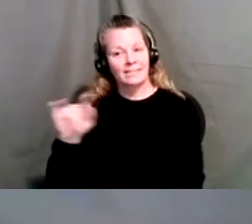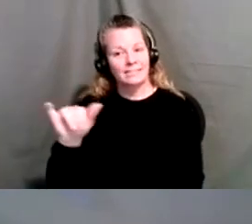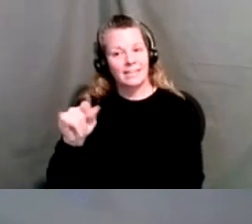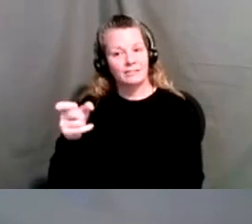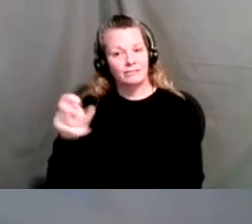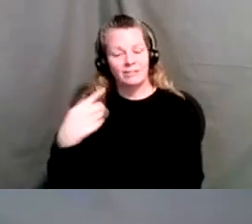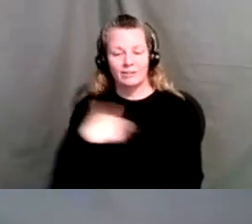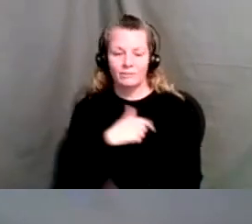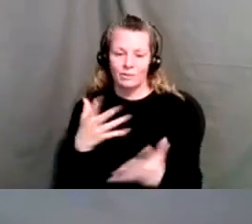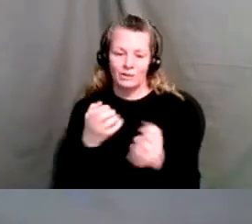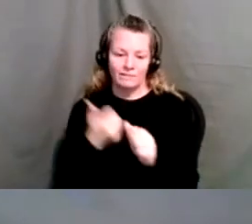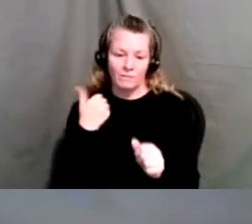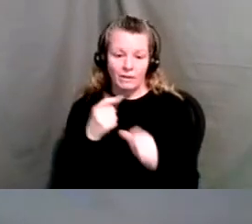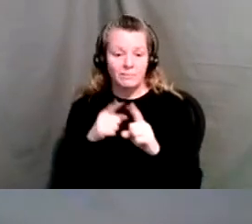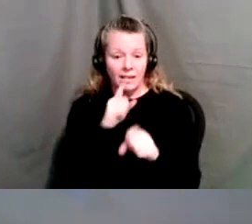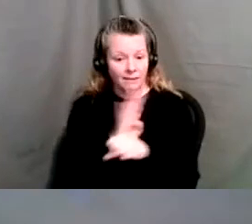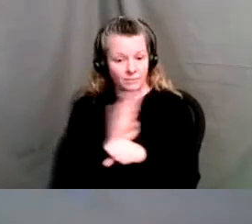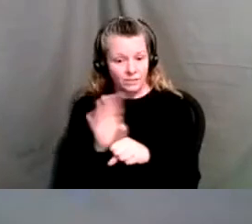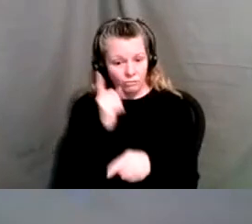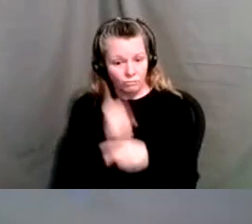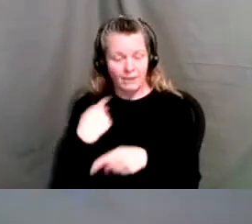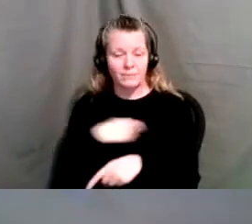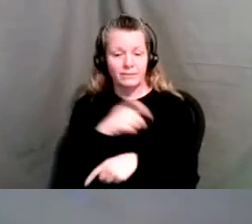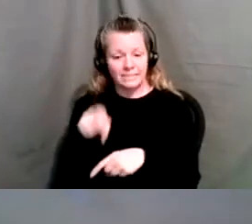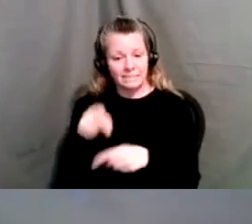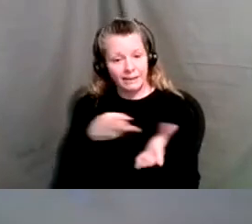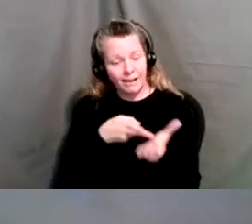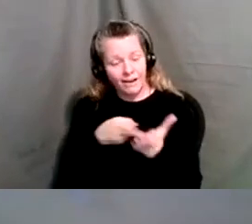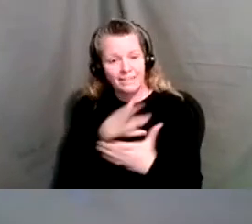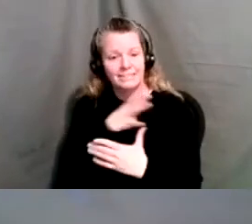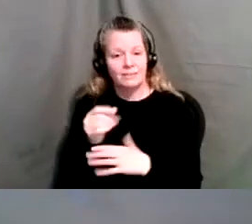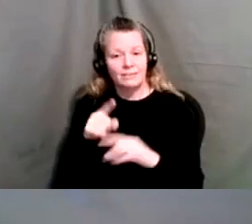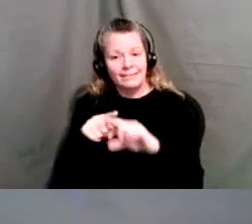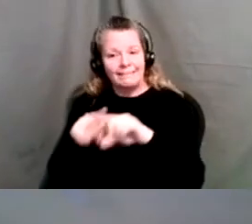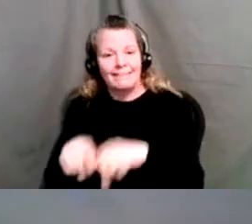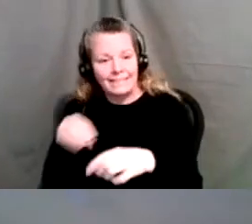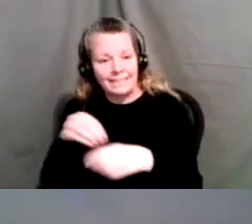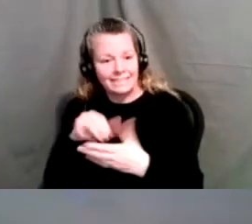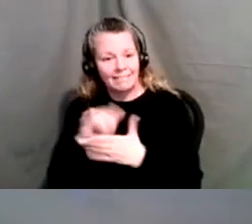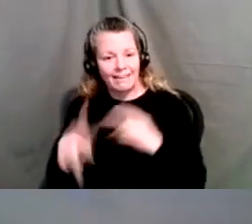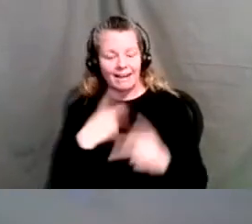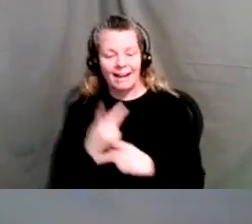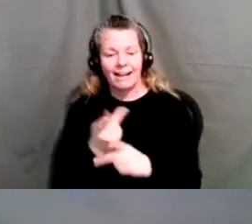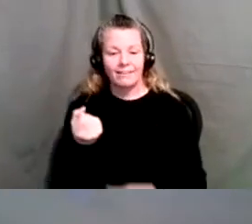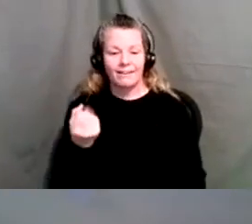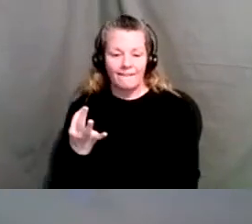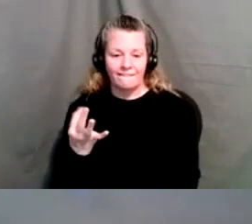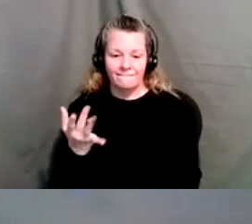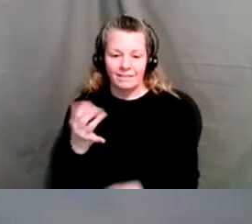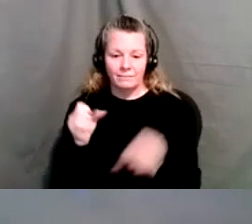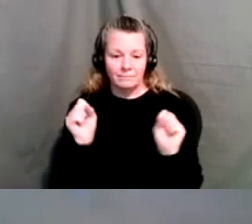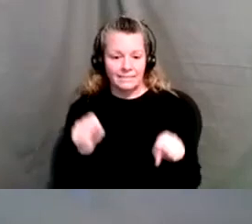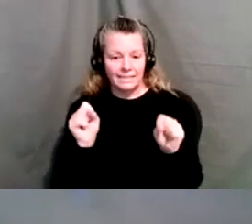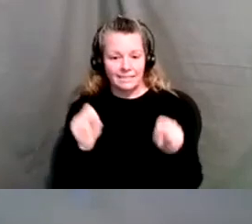But you're absolutely right that we need to be honest, and I think we need to also lean into these kinds of potentially